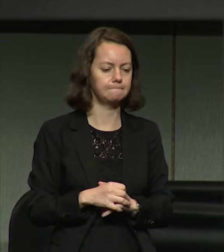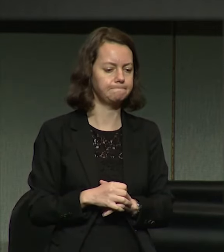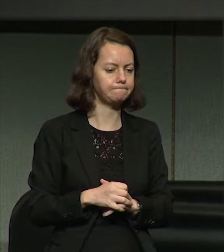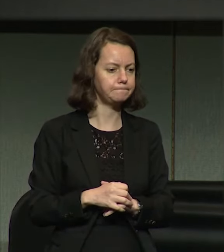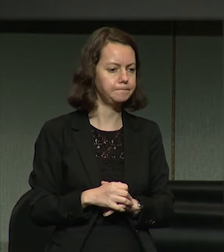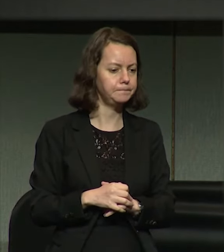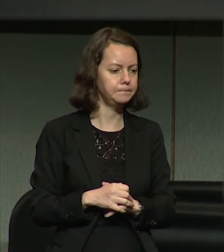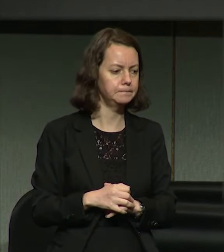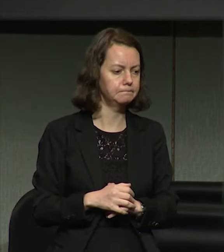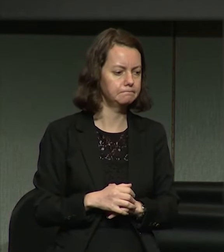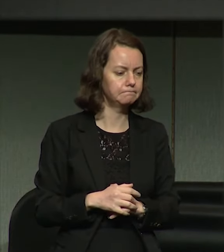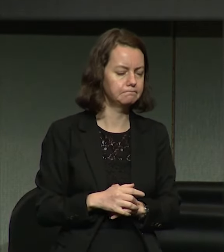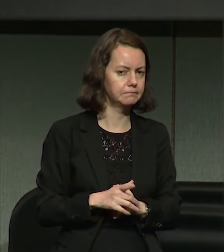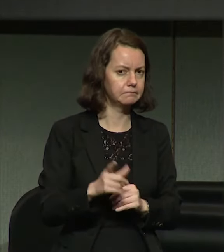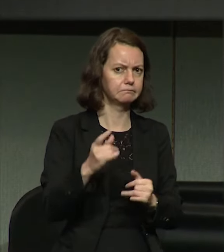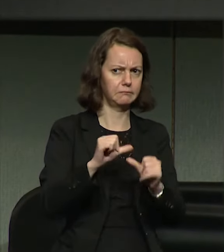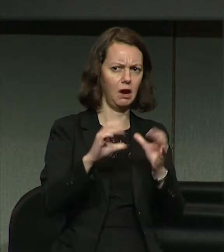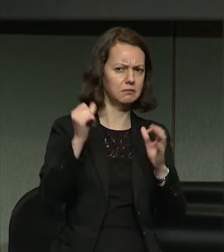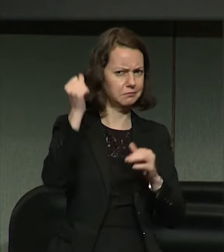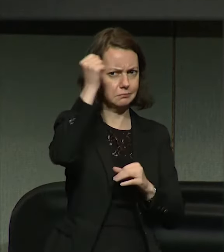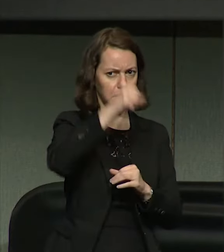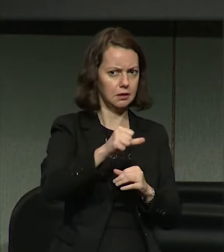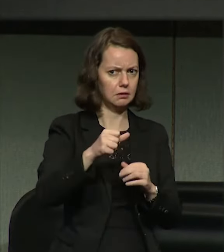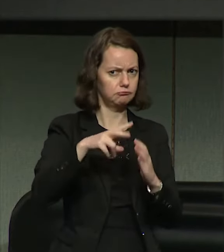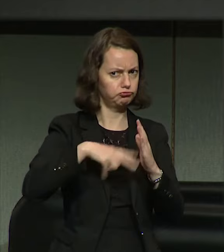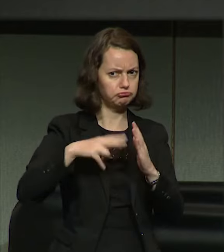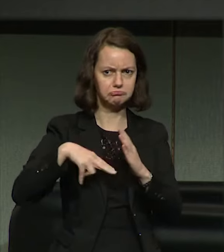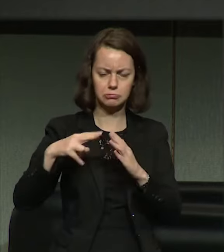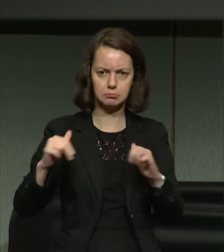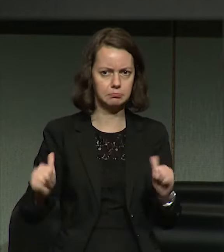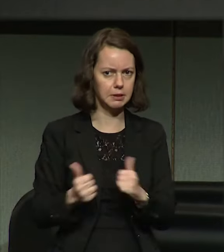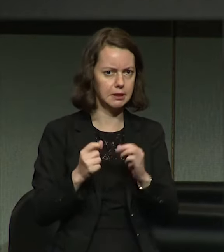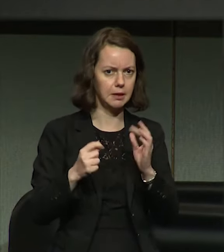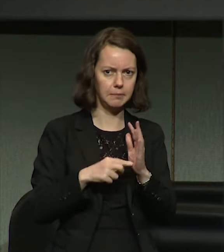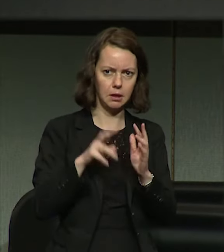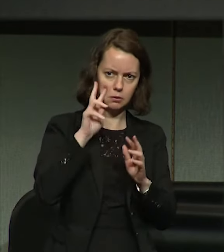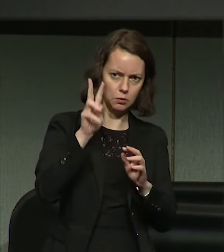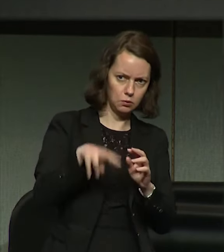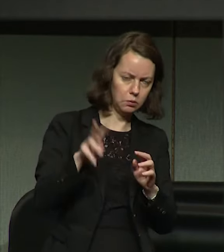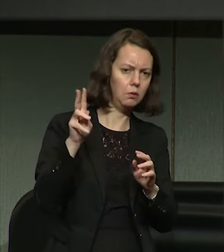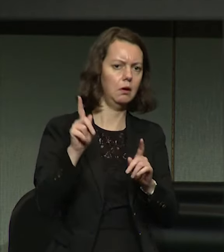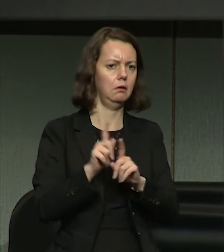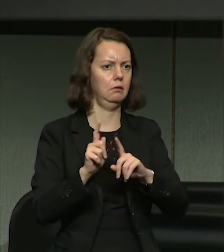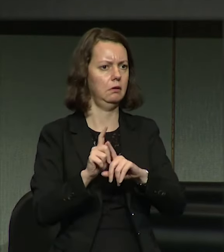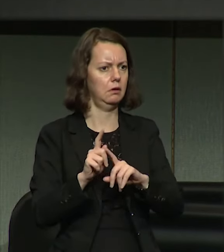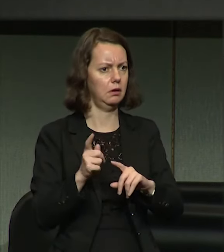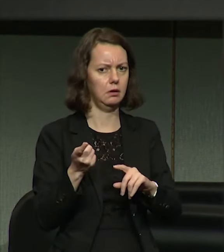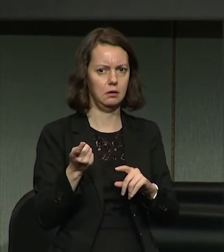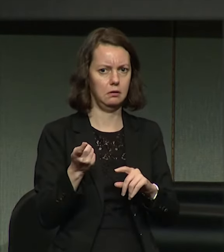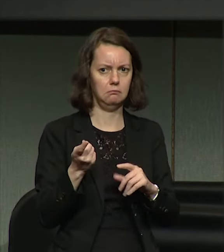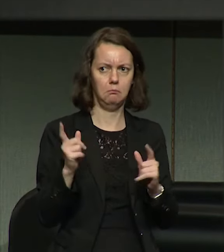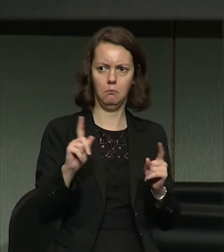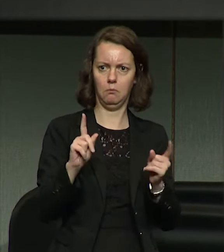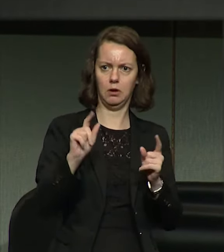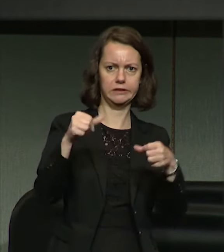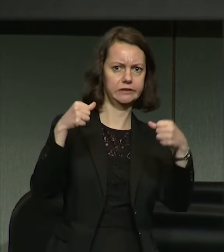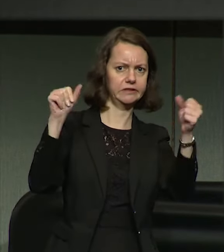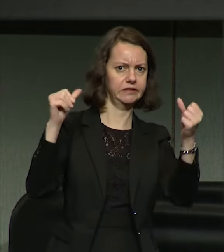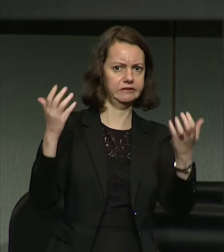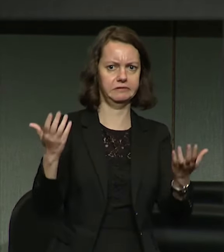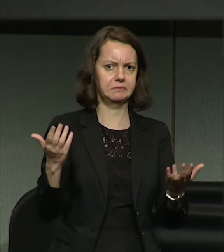Hooper was obviously intelligent and well-read, yet it seemed in a conventional context he had little to show for it.